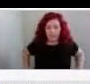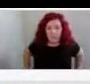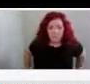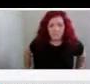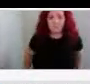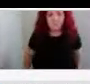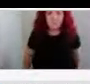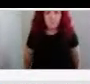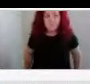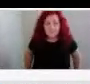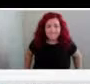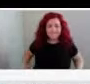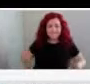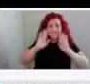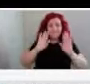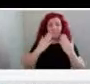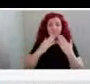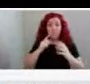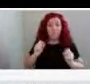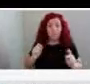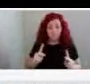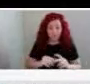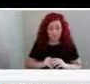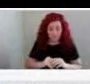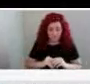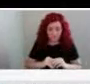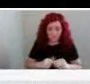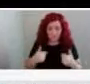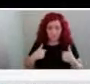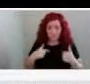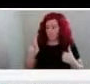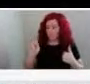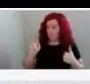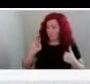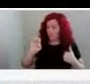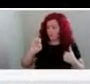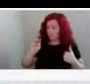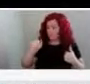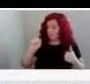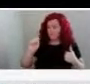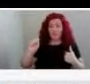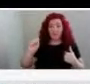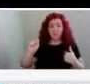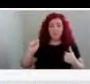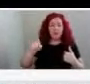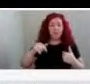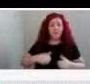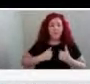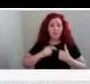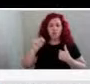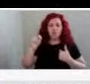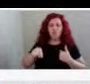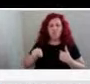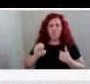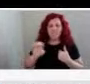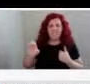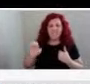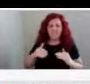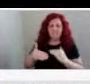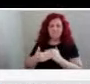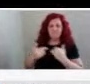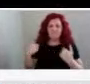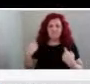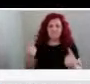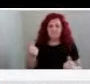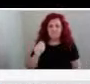hello hello thank you for this opportunity i'm katie moss and i have lived on tucson's far east side since 1985